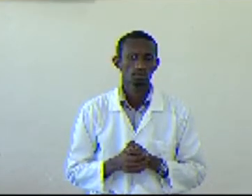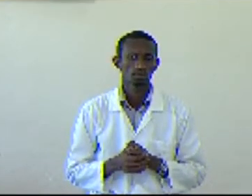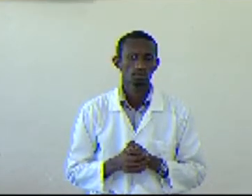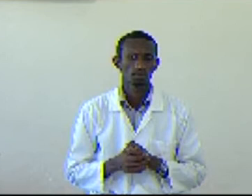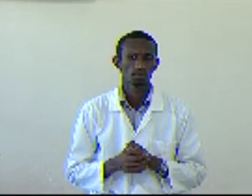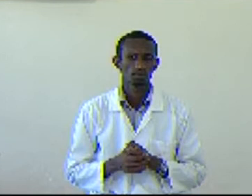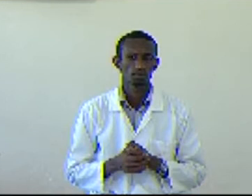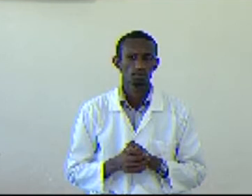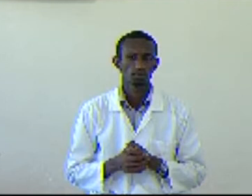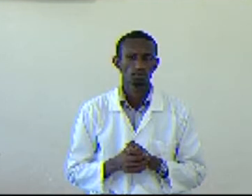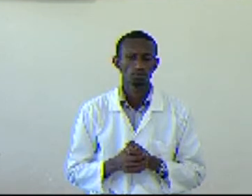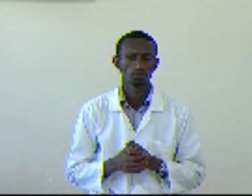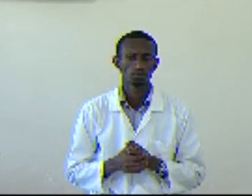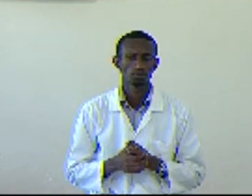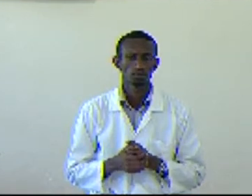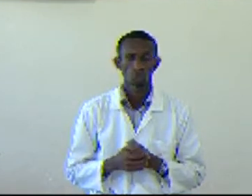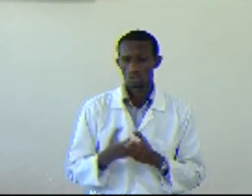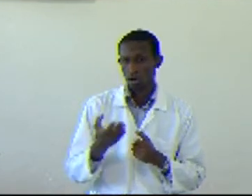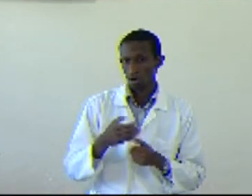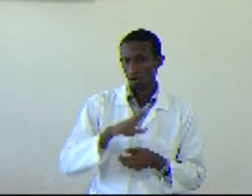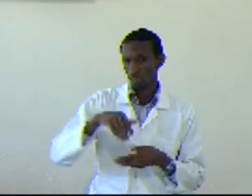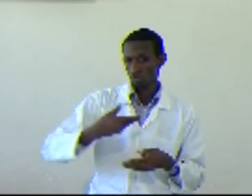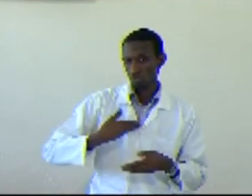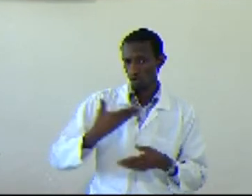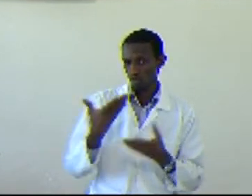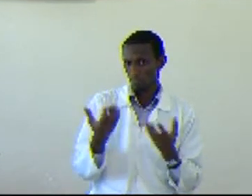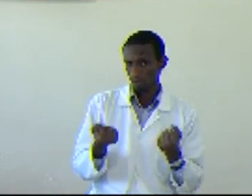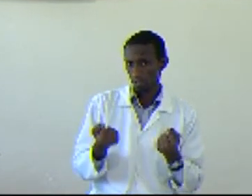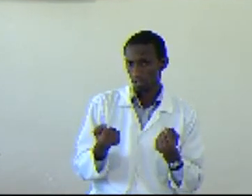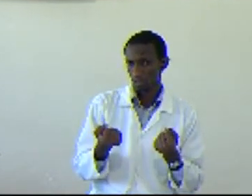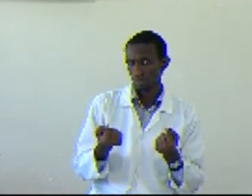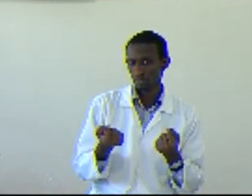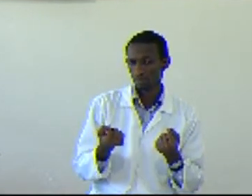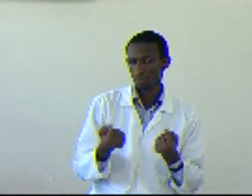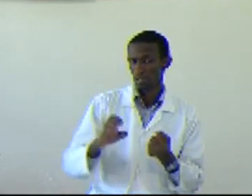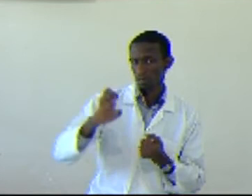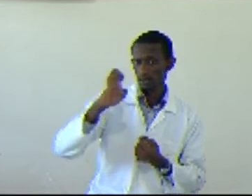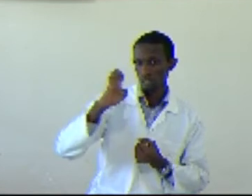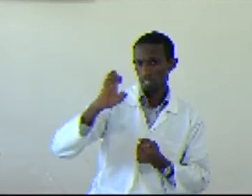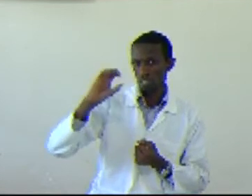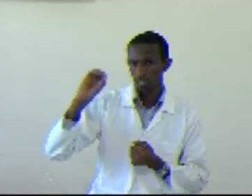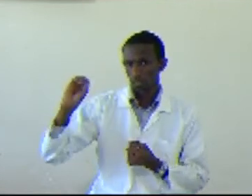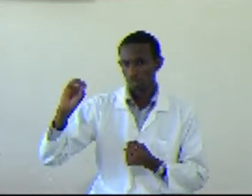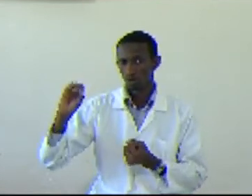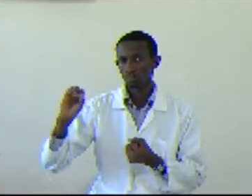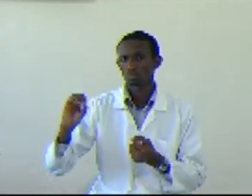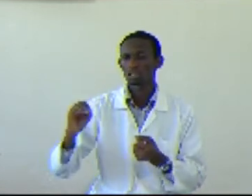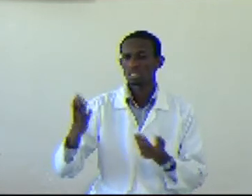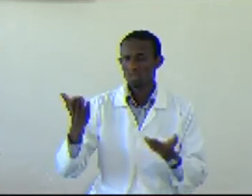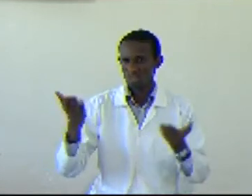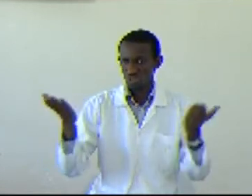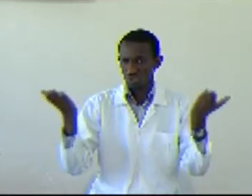just clear. So there we have E0, okay, corresponding to L0. So this